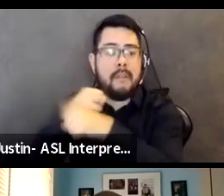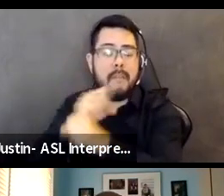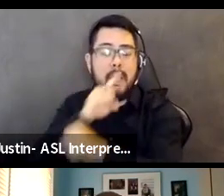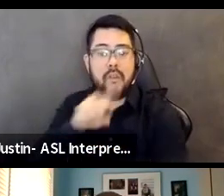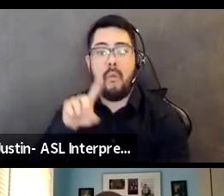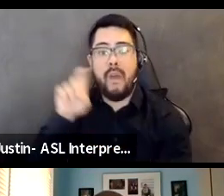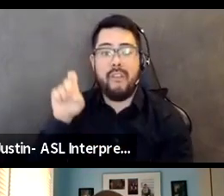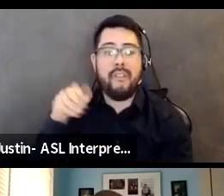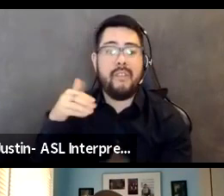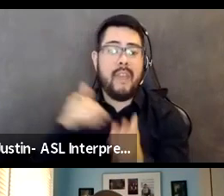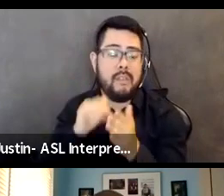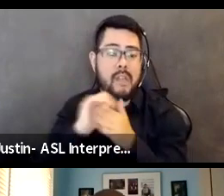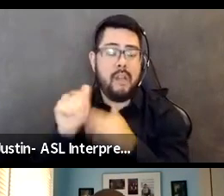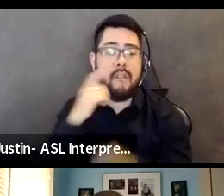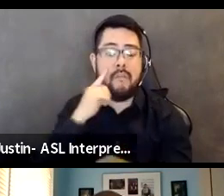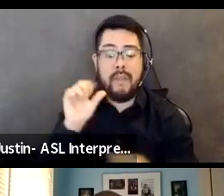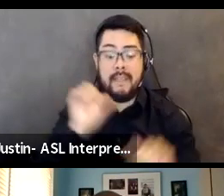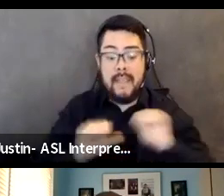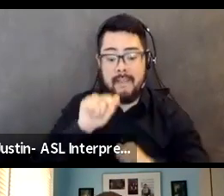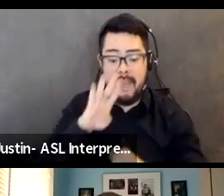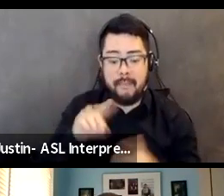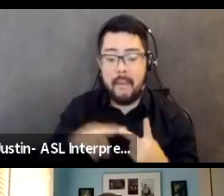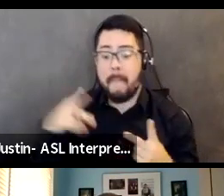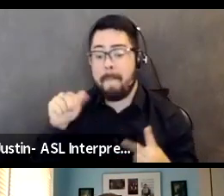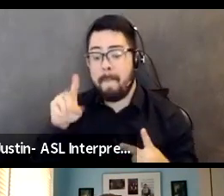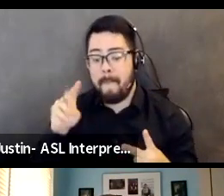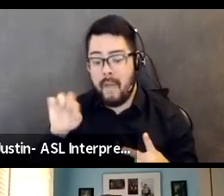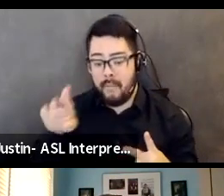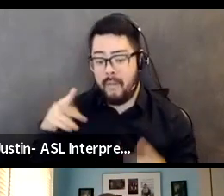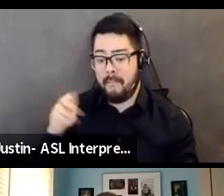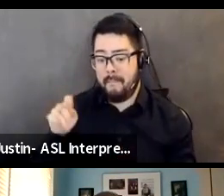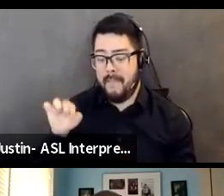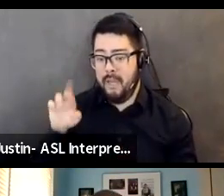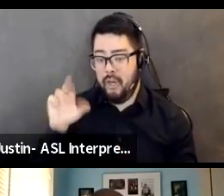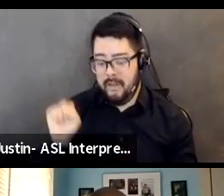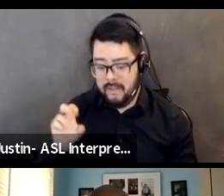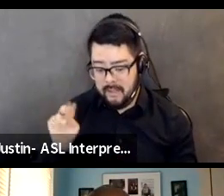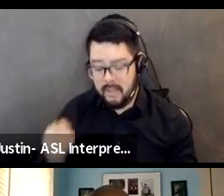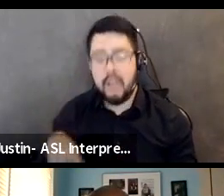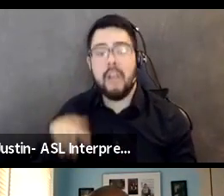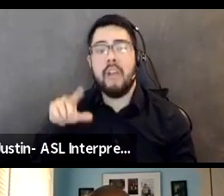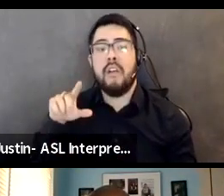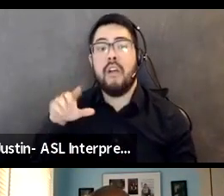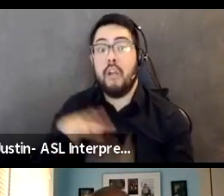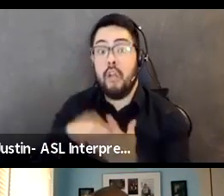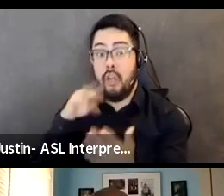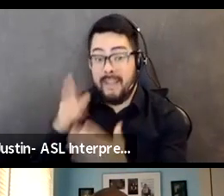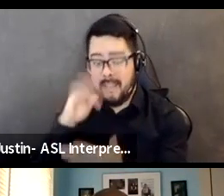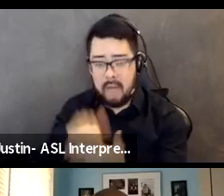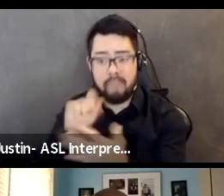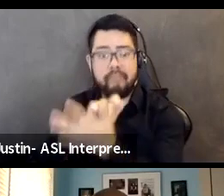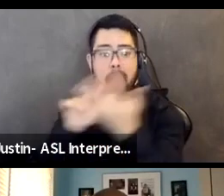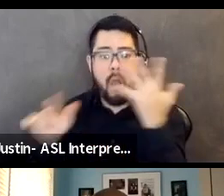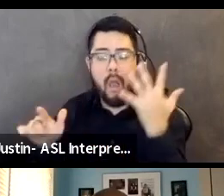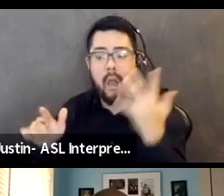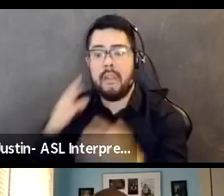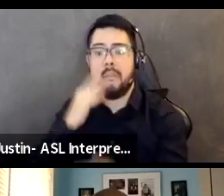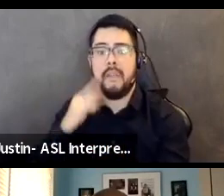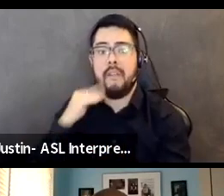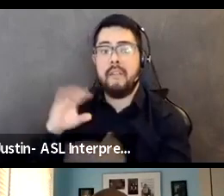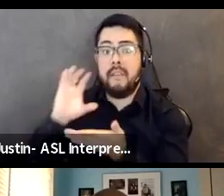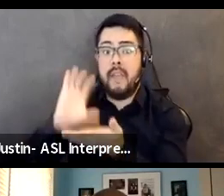for a science lab palmer peterson northside learning center von steuben and belding are all undergoing capital